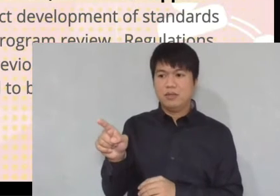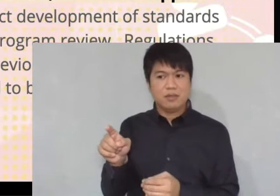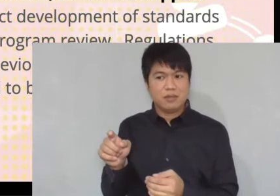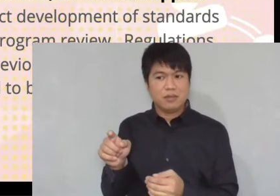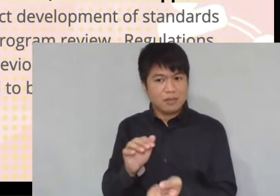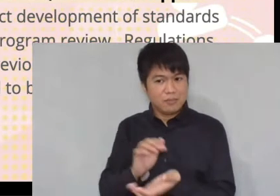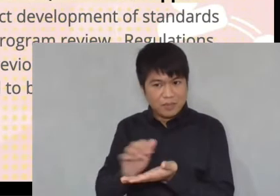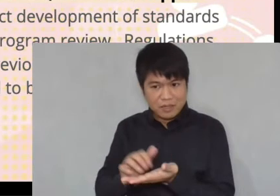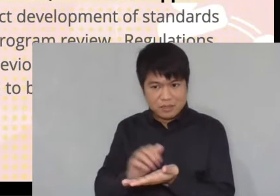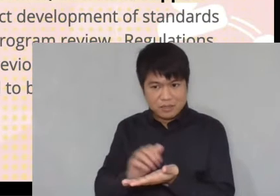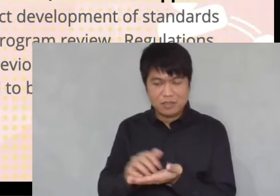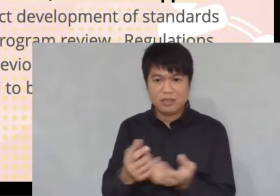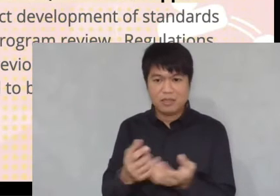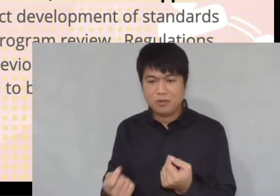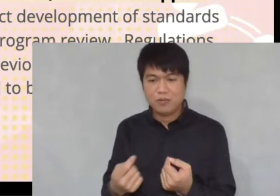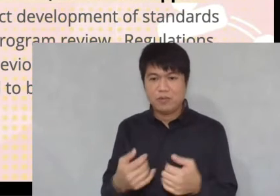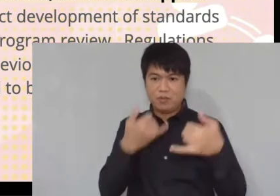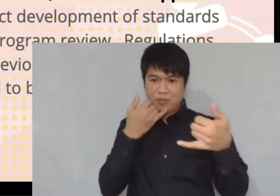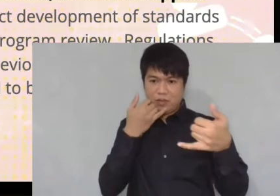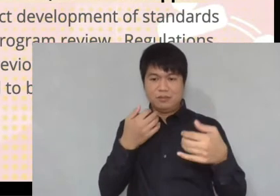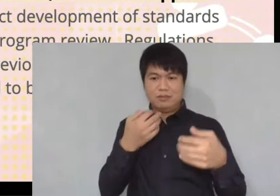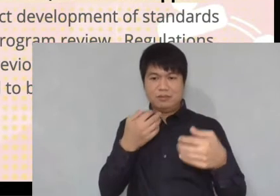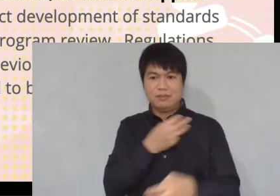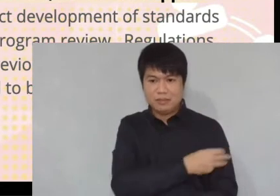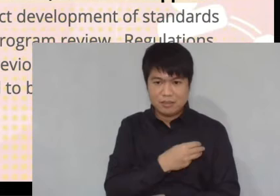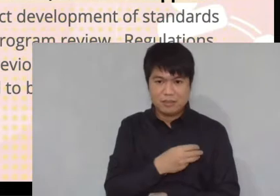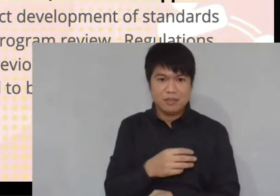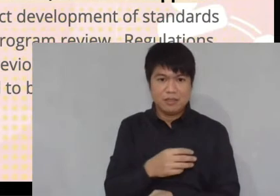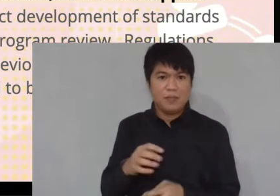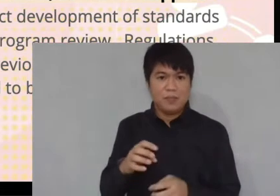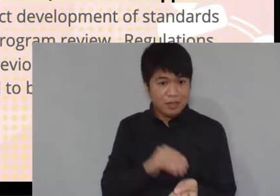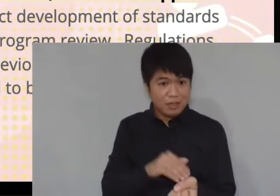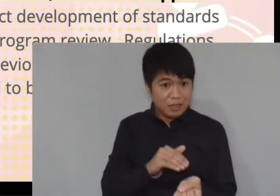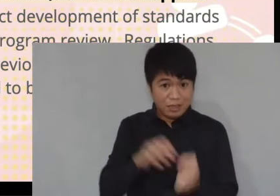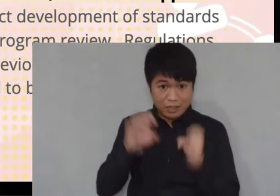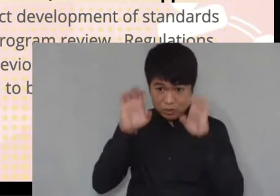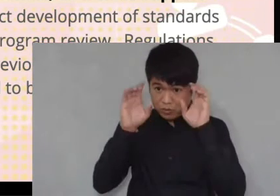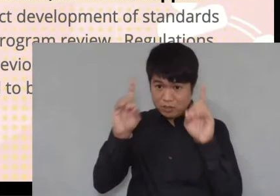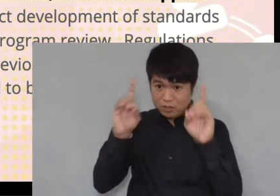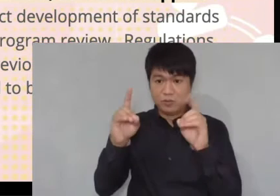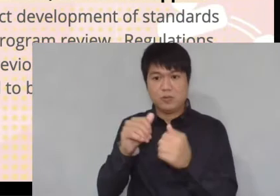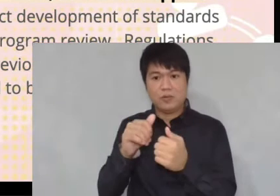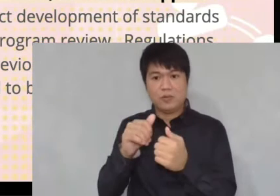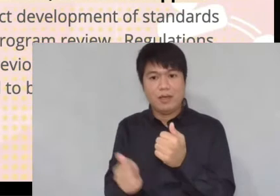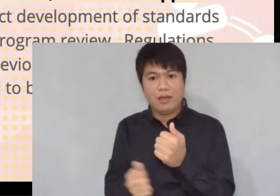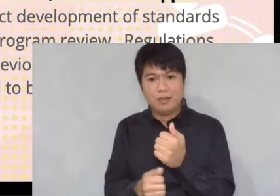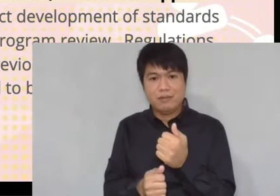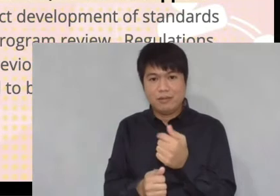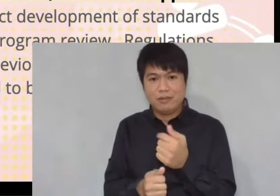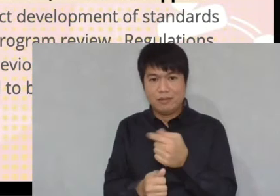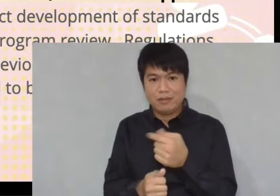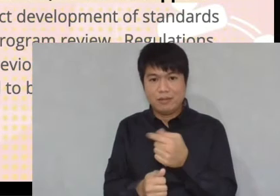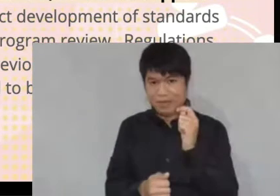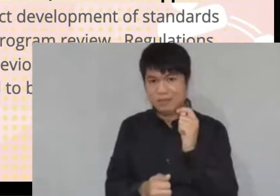So while medical education or undergrad education, we have time at least to catch up on that. But